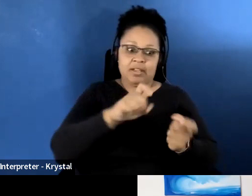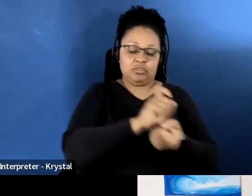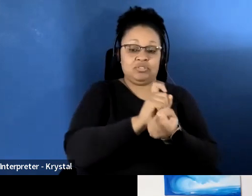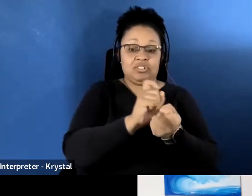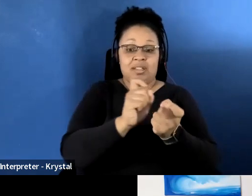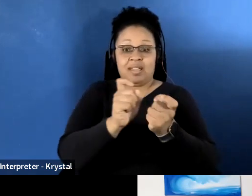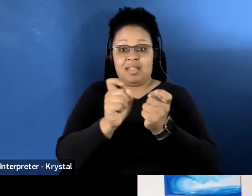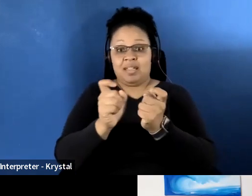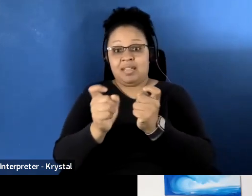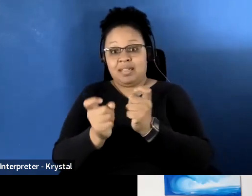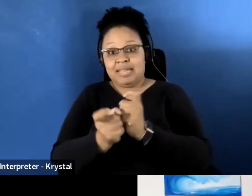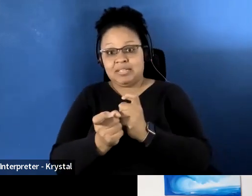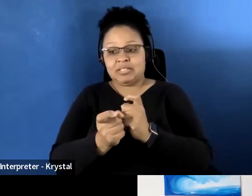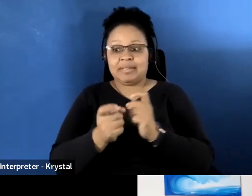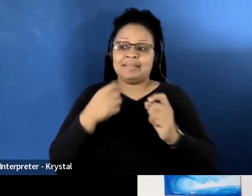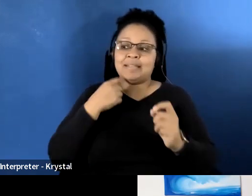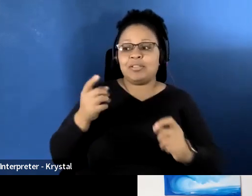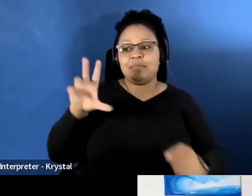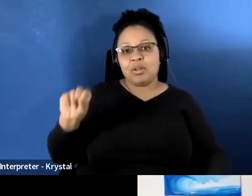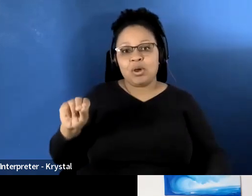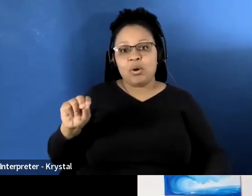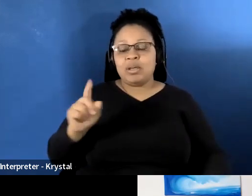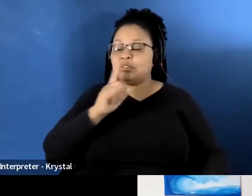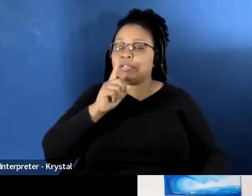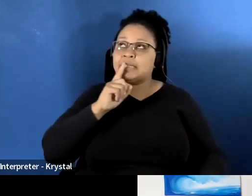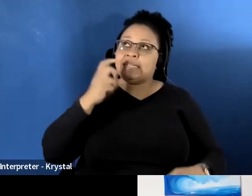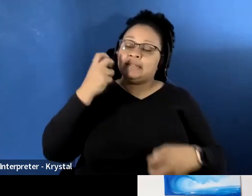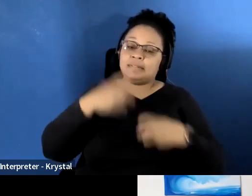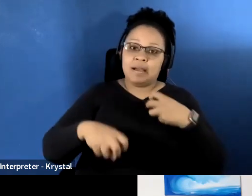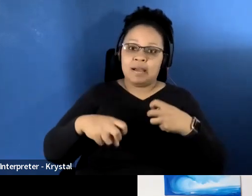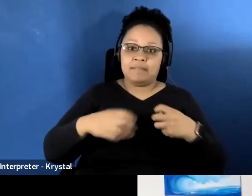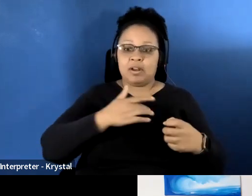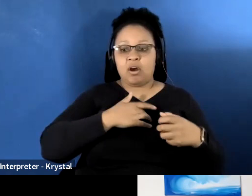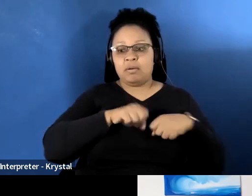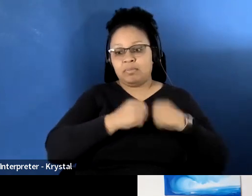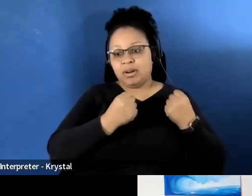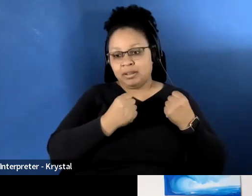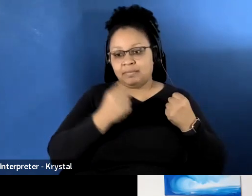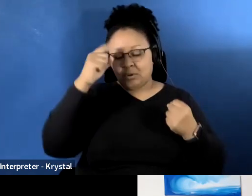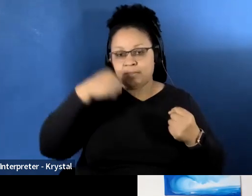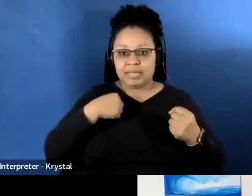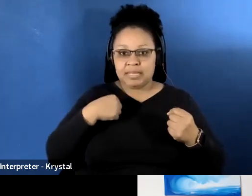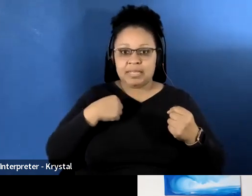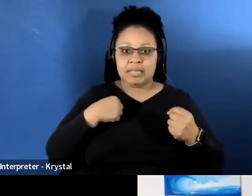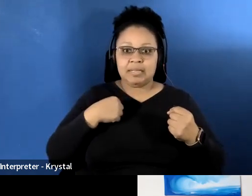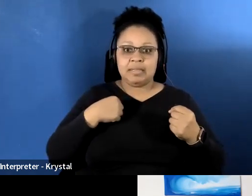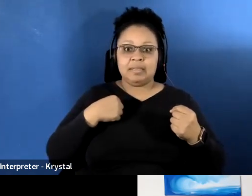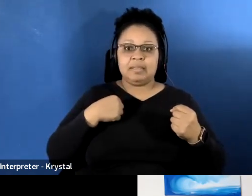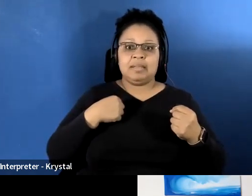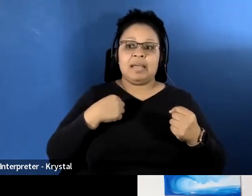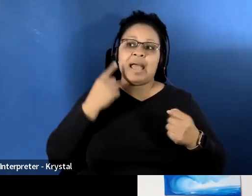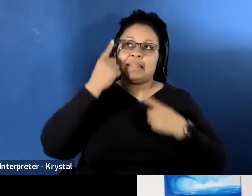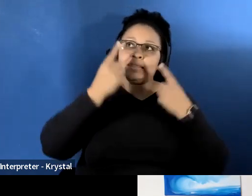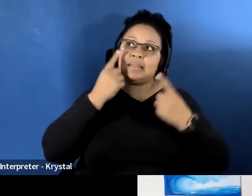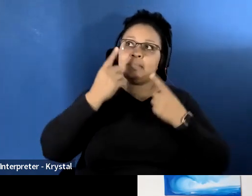and say no, and it's been very, very difficult and actually heartbreaking for me. But I think